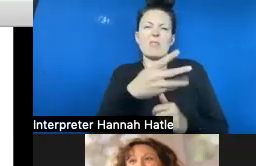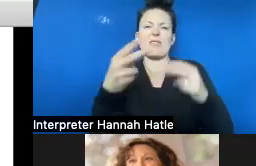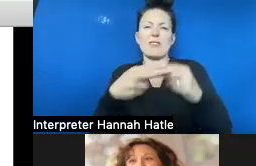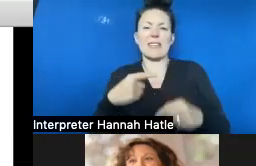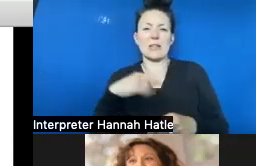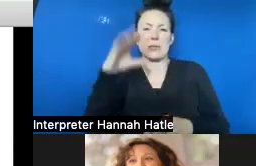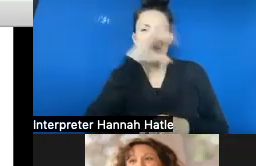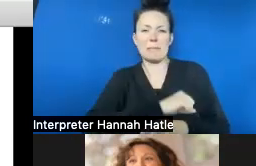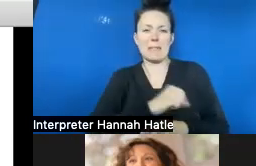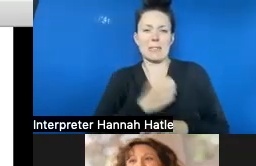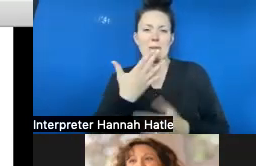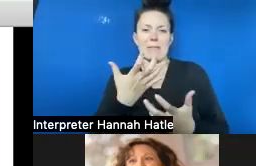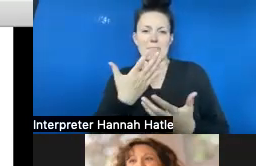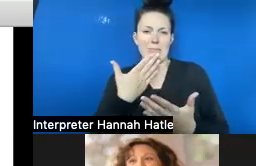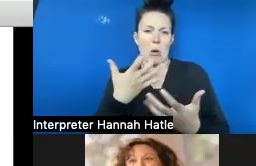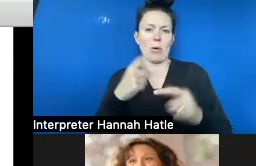missed.